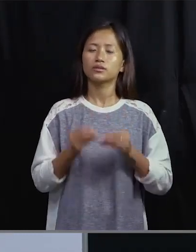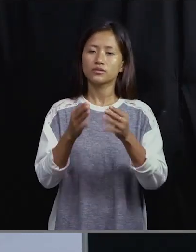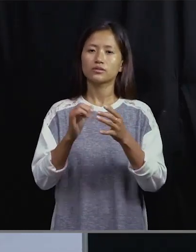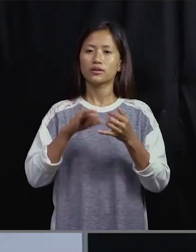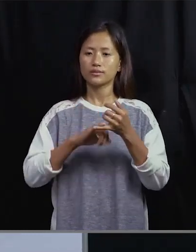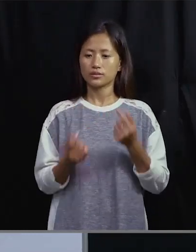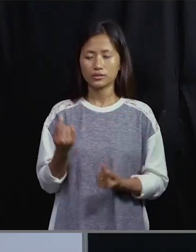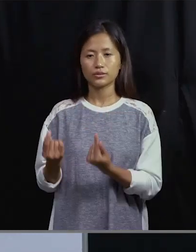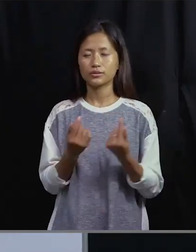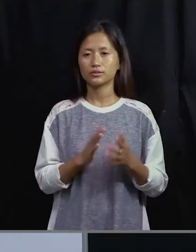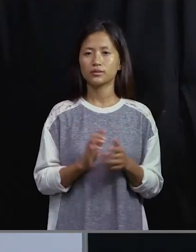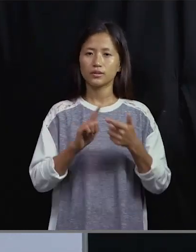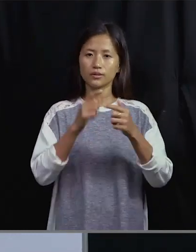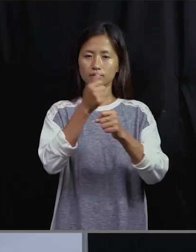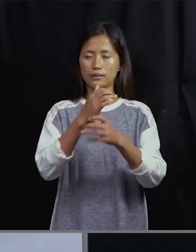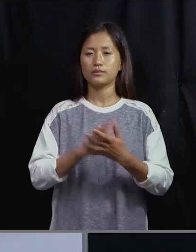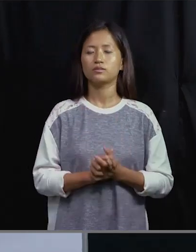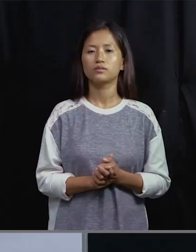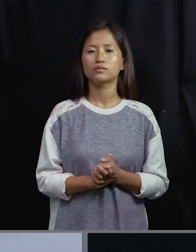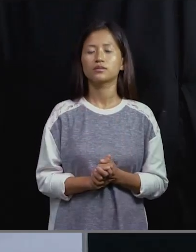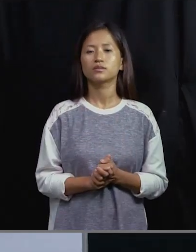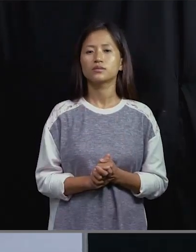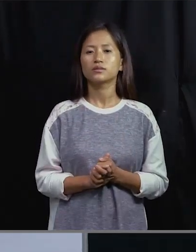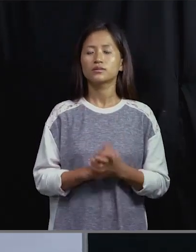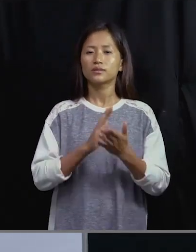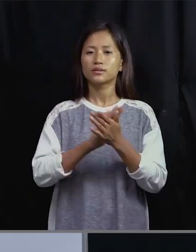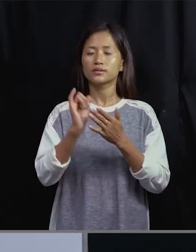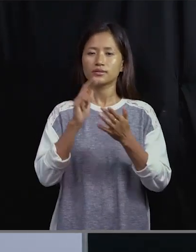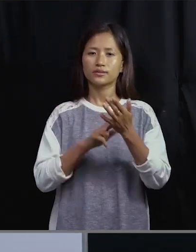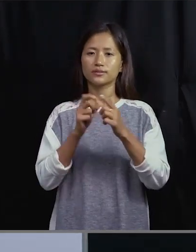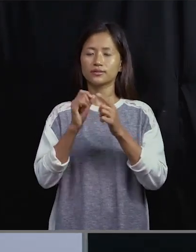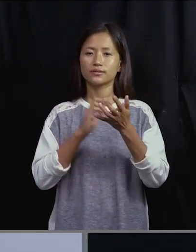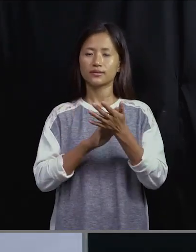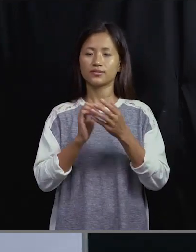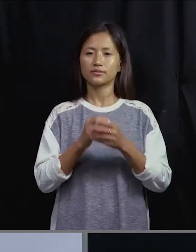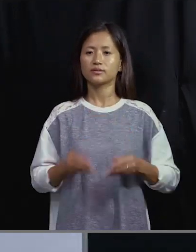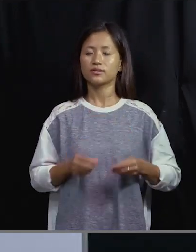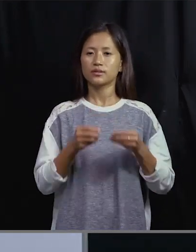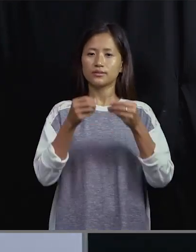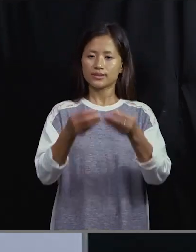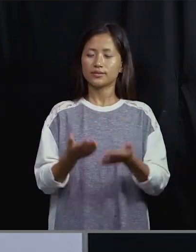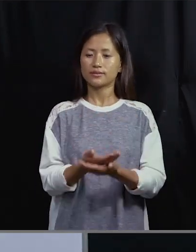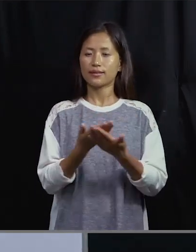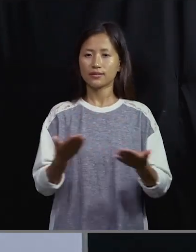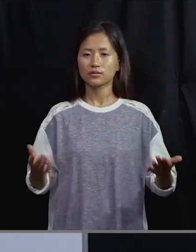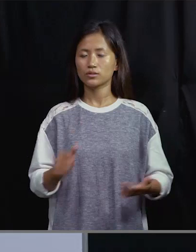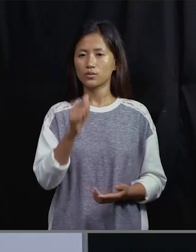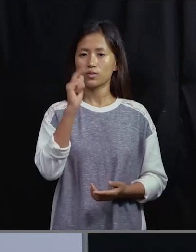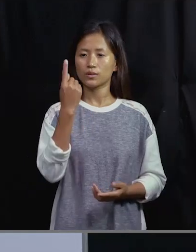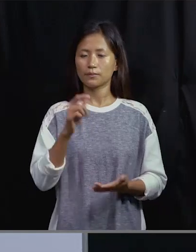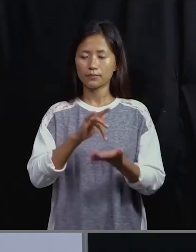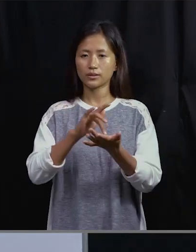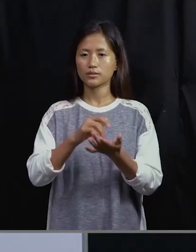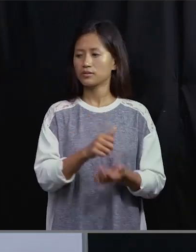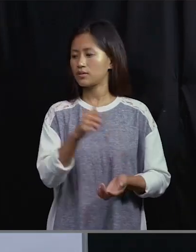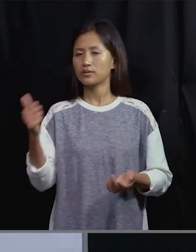give you some example here. For example, hindrances, difficulty in taking things from one place to another. Yes or no? For